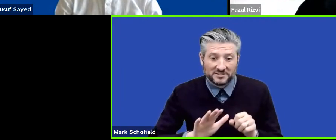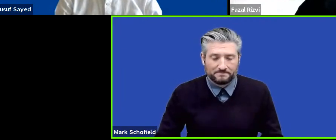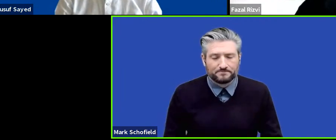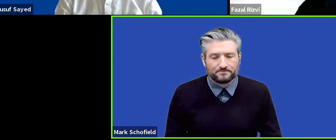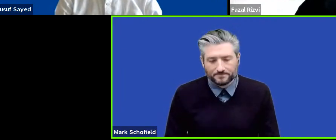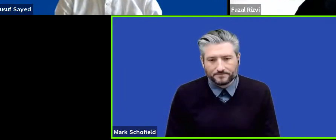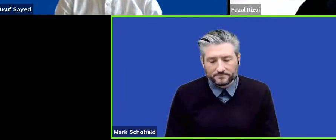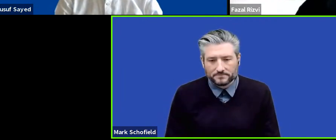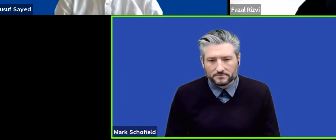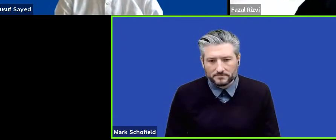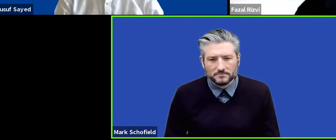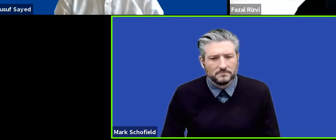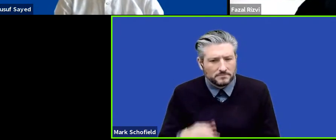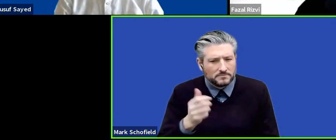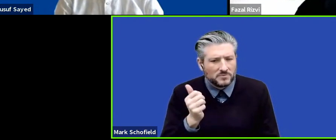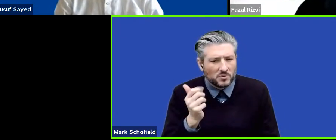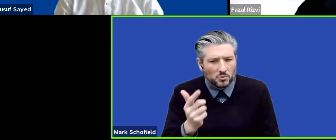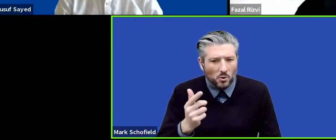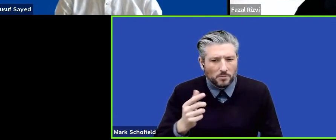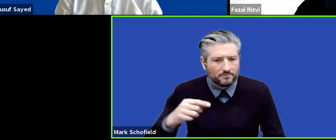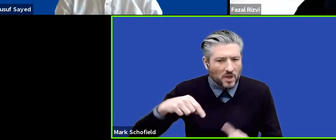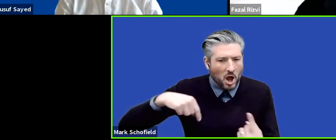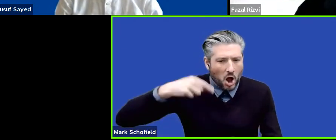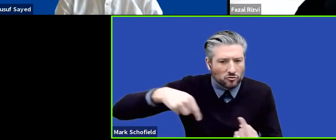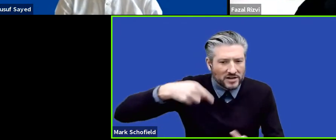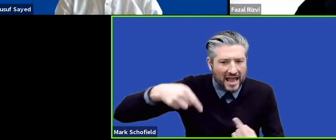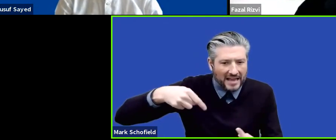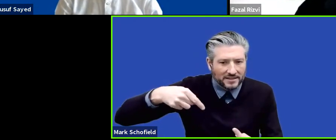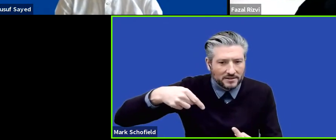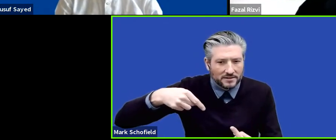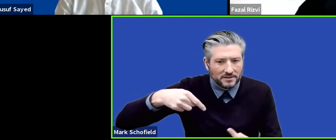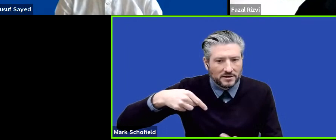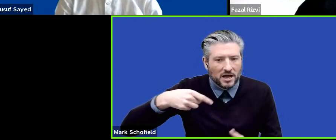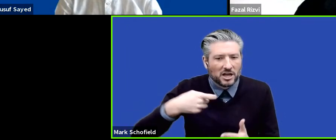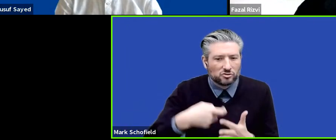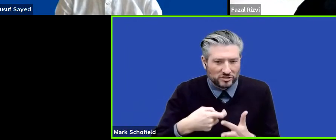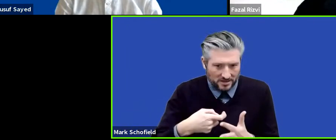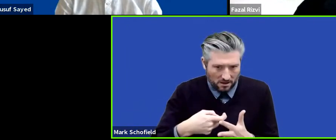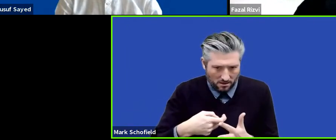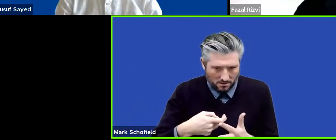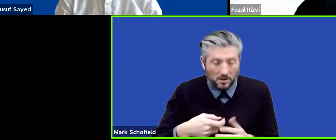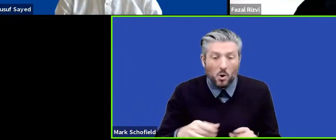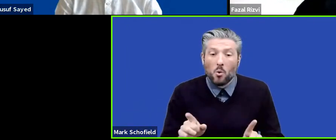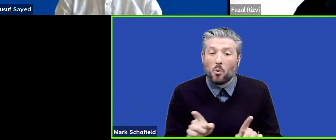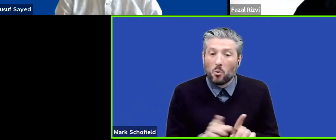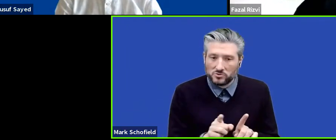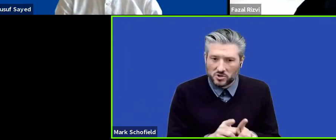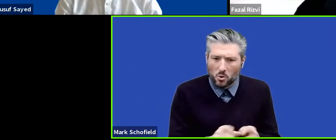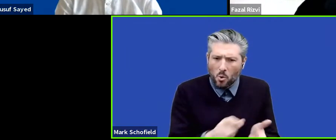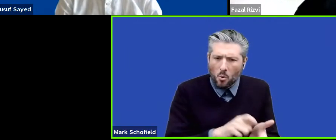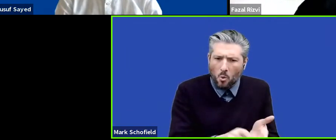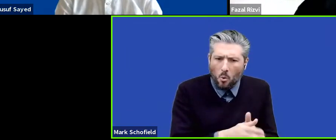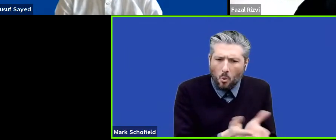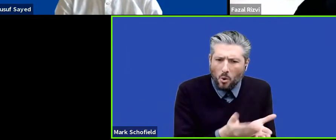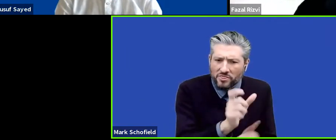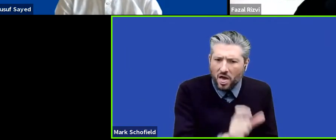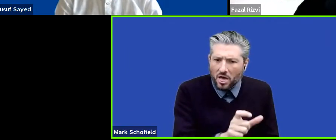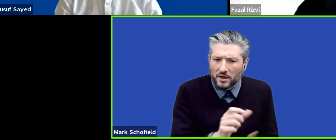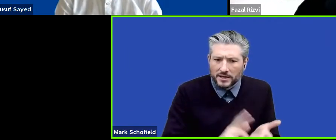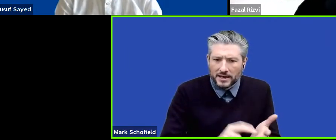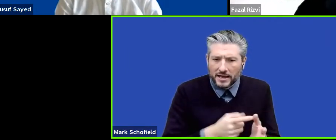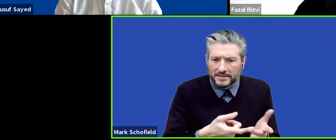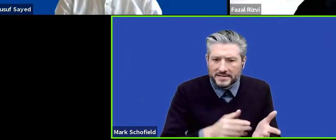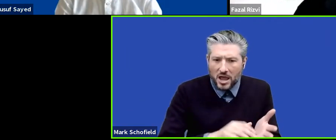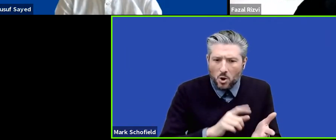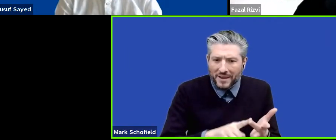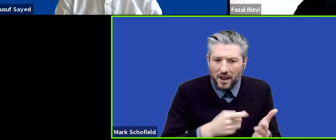this relates to the work of Naomi Klein about shock doctrine, as to how corporations take